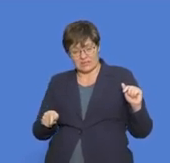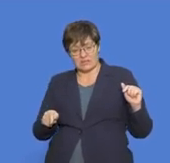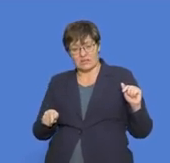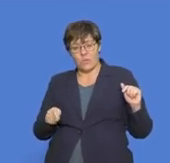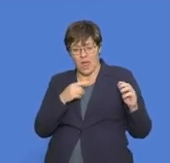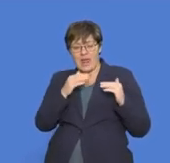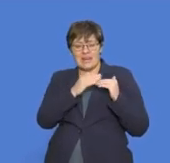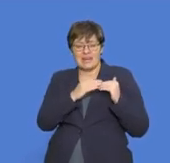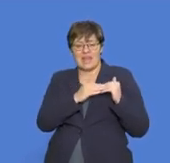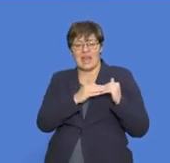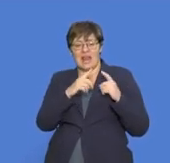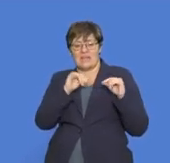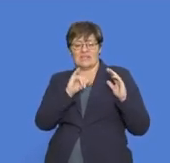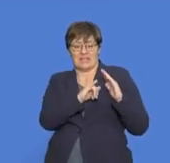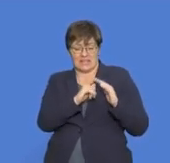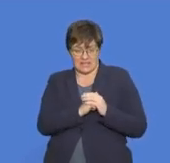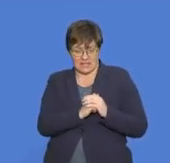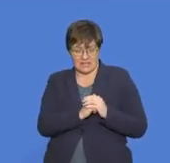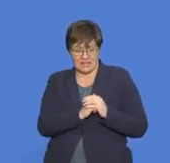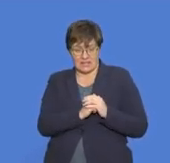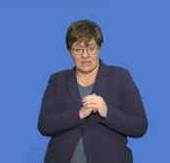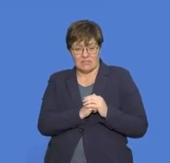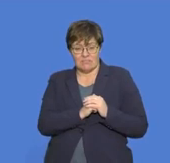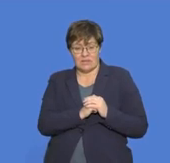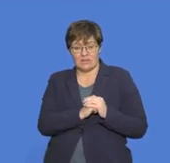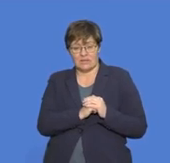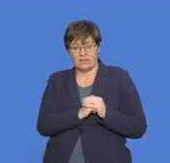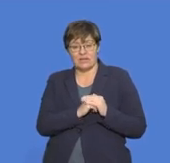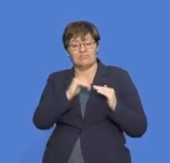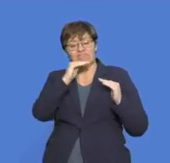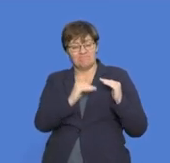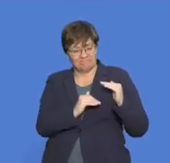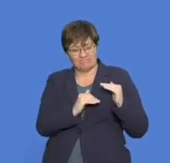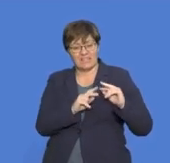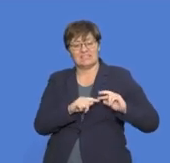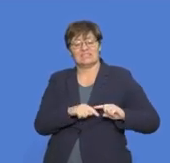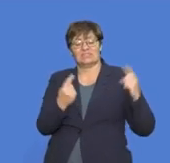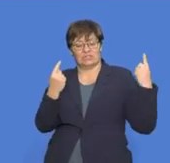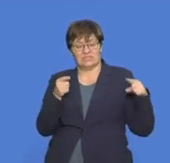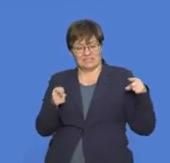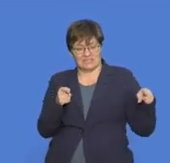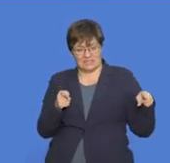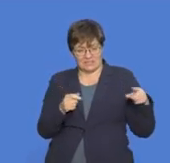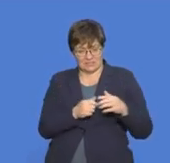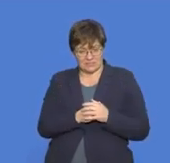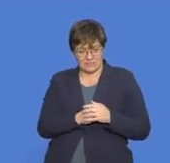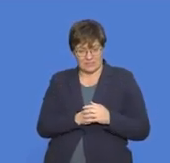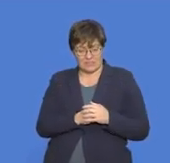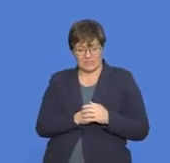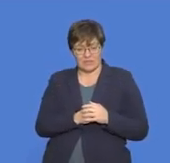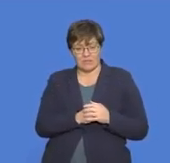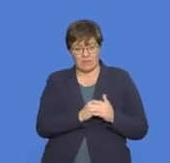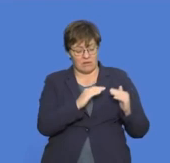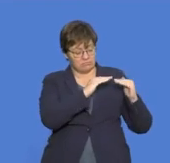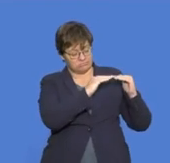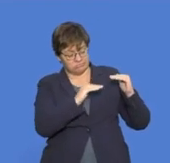leaf, which decreases the concentration difference or gradient. And because